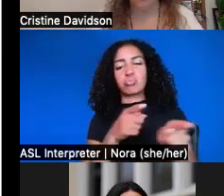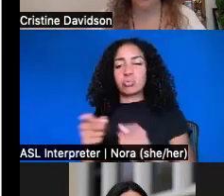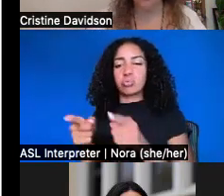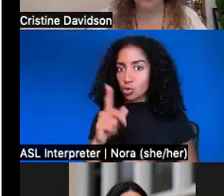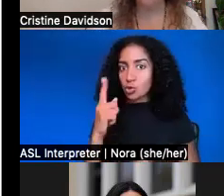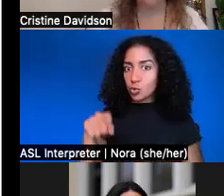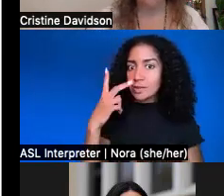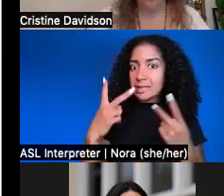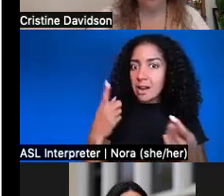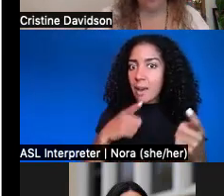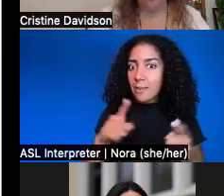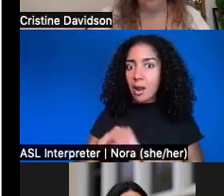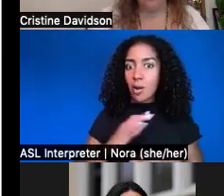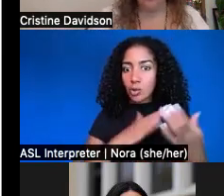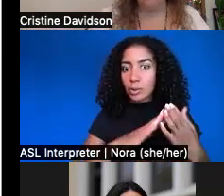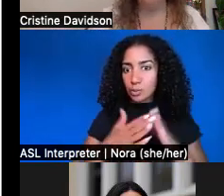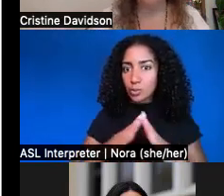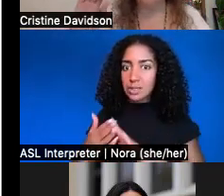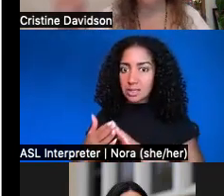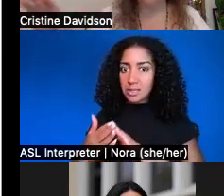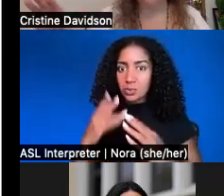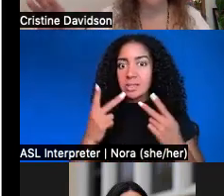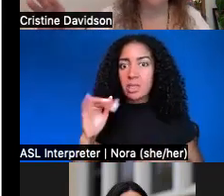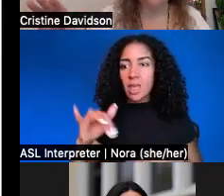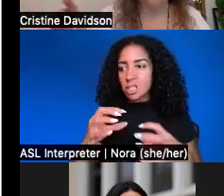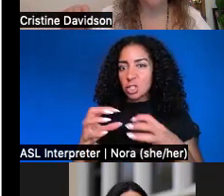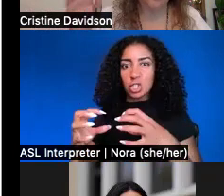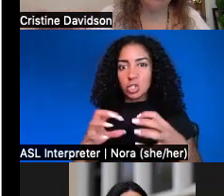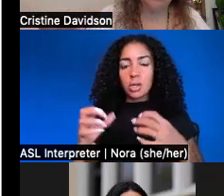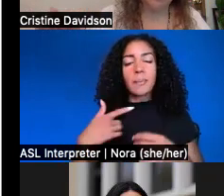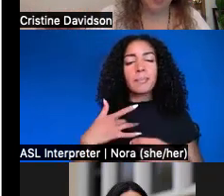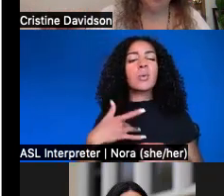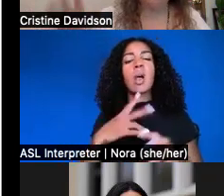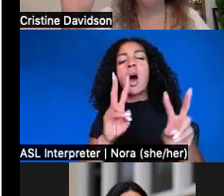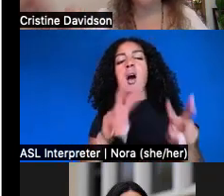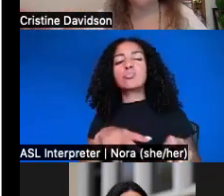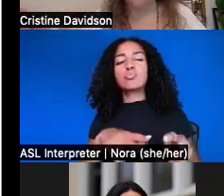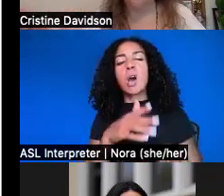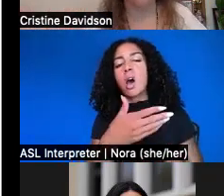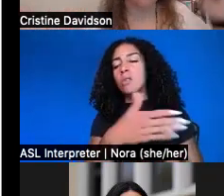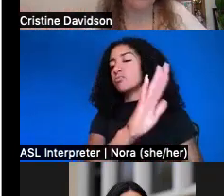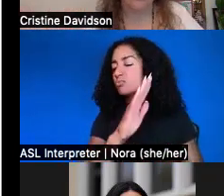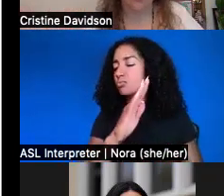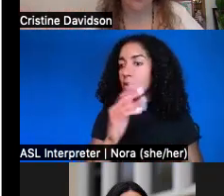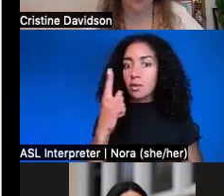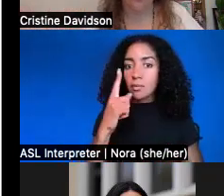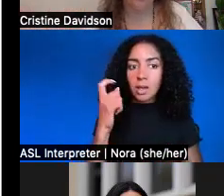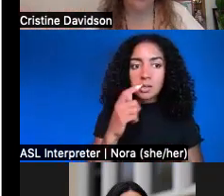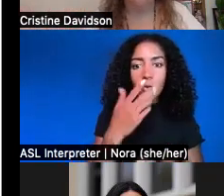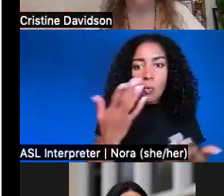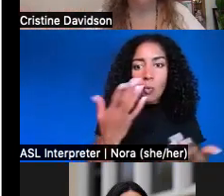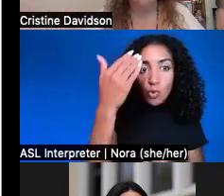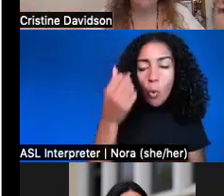happen in our communities where we can have placed judgment or shame people out for what they know or what they don't